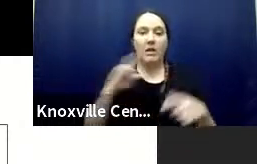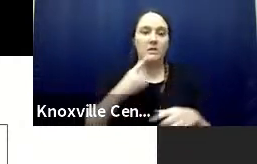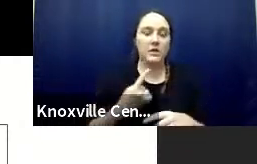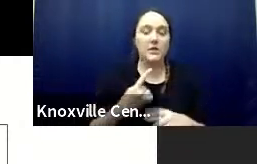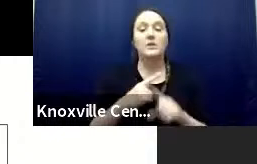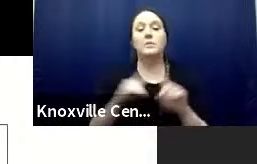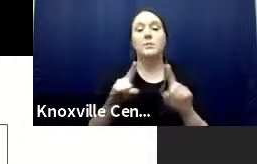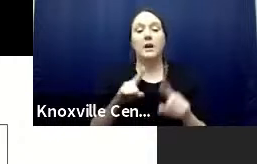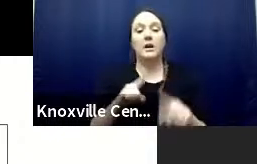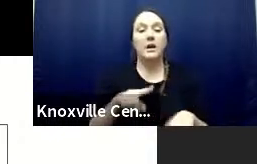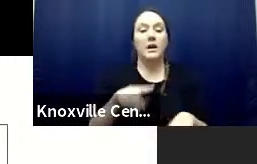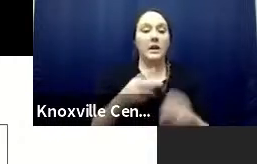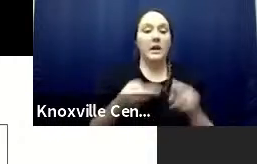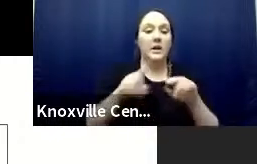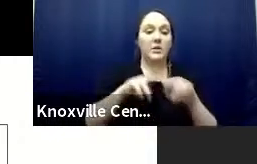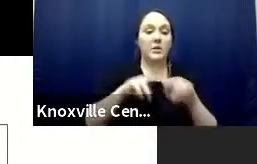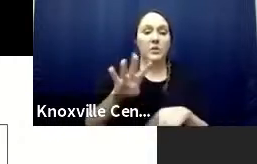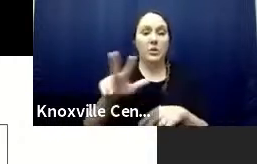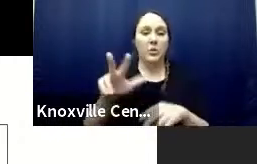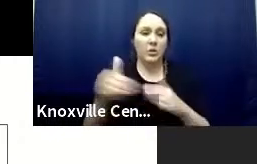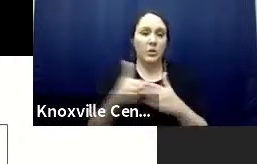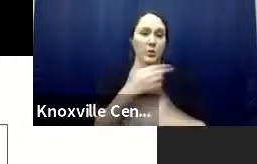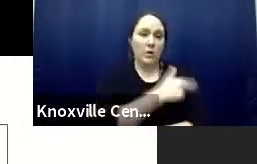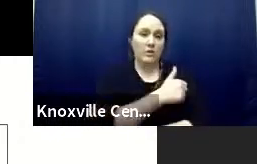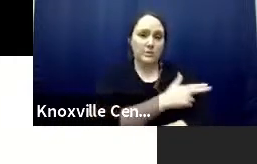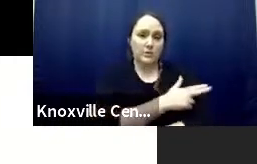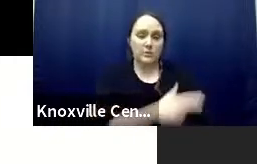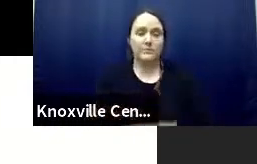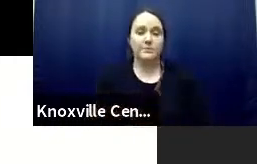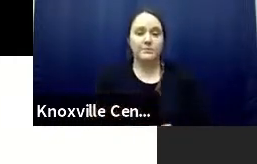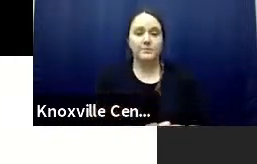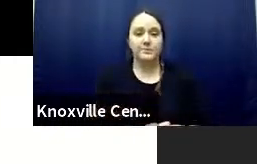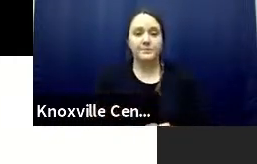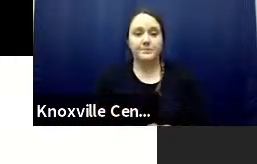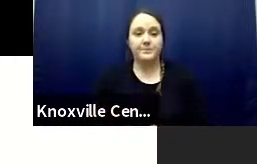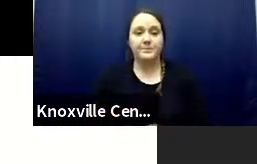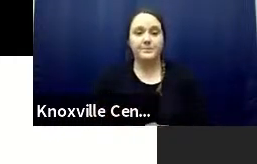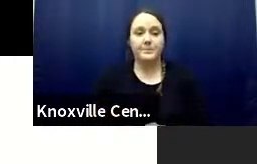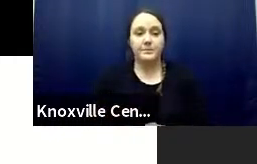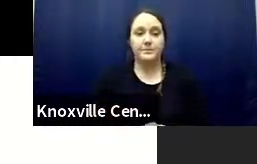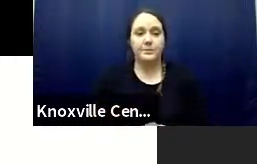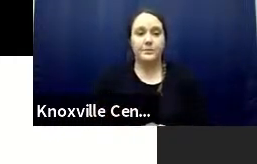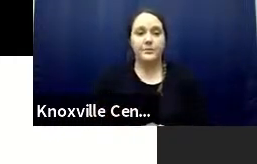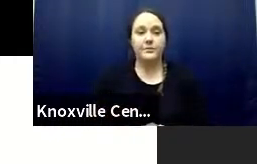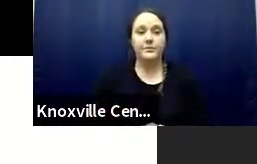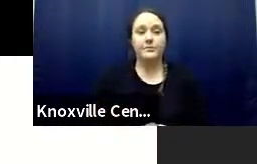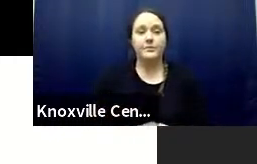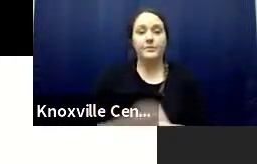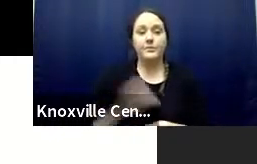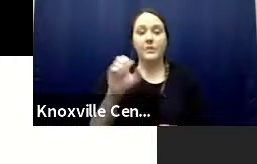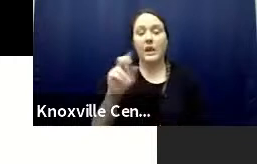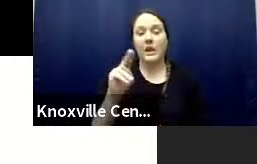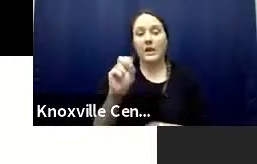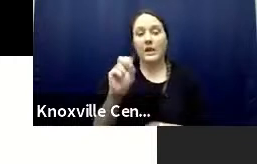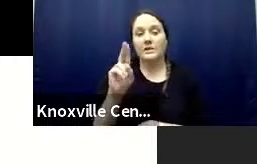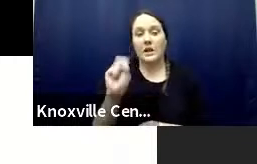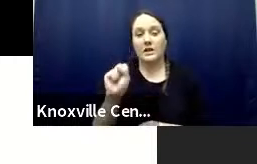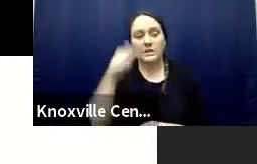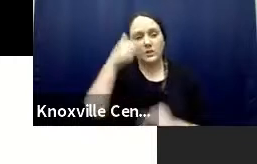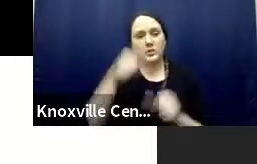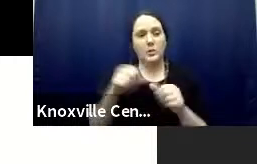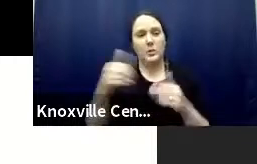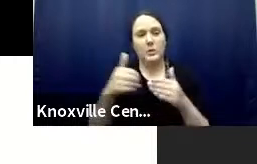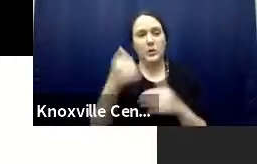43 new hospitalizations. And then next slide, please. And then the census, remember last slide was